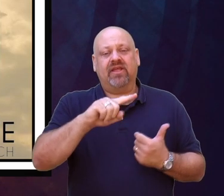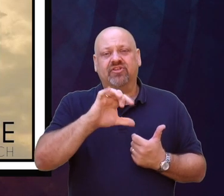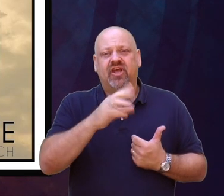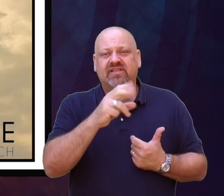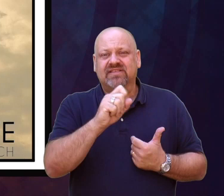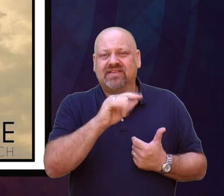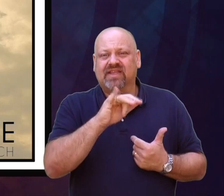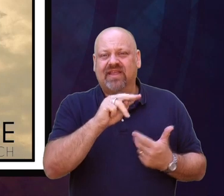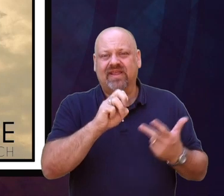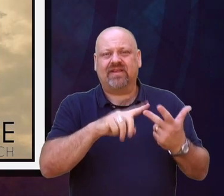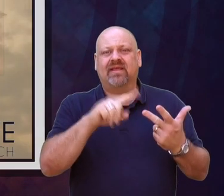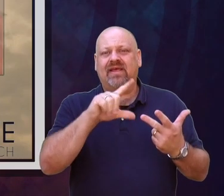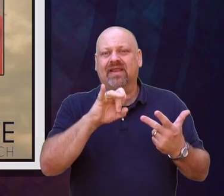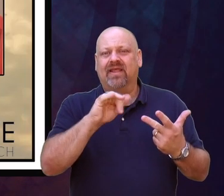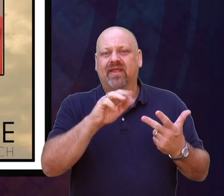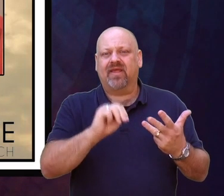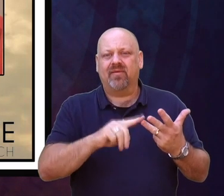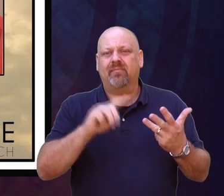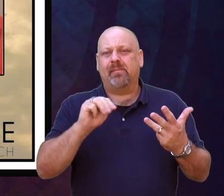Justine,